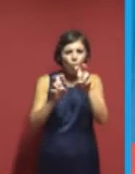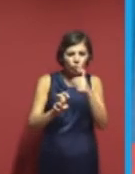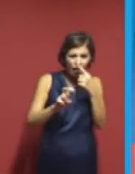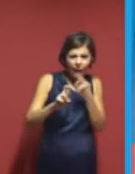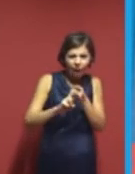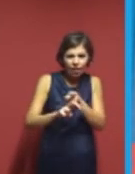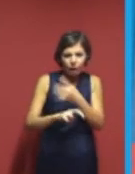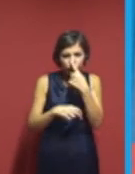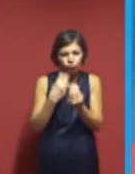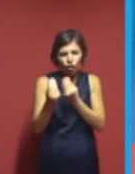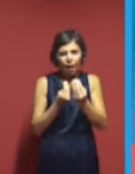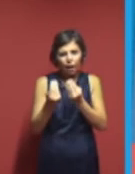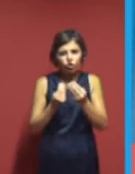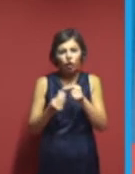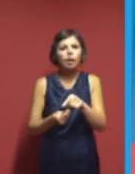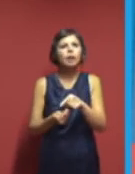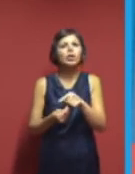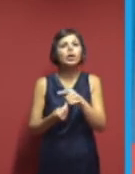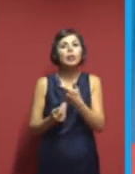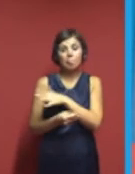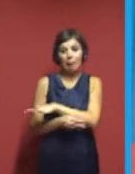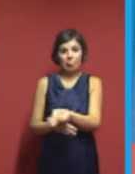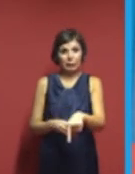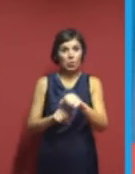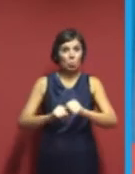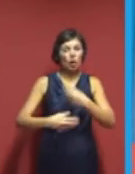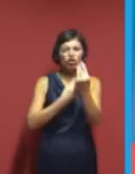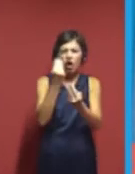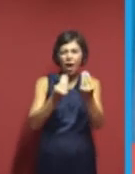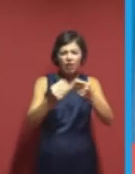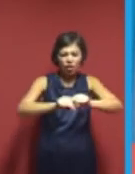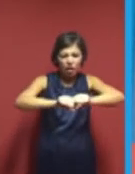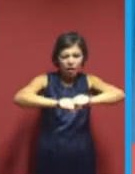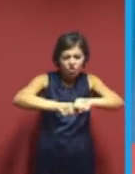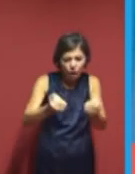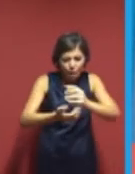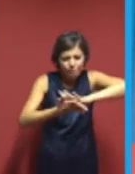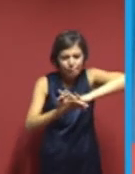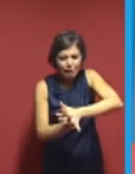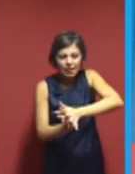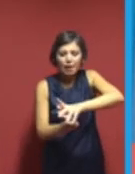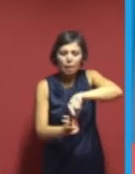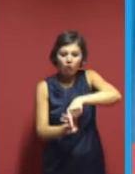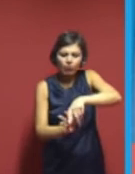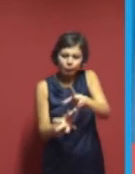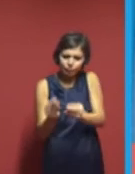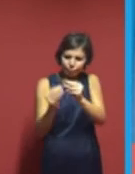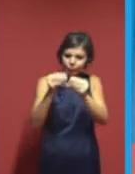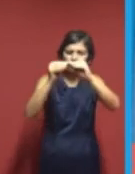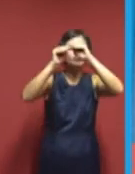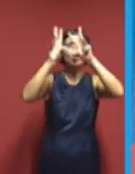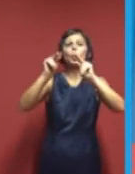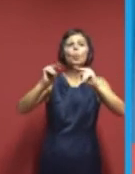take great pleasure in doing, and then put them back together in order to create a new toy. We also do rocket launching, where kids can